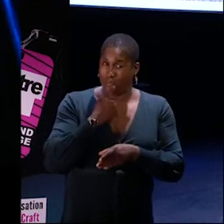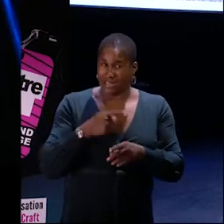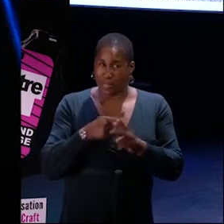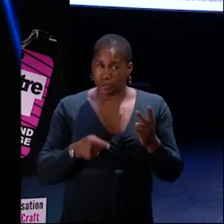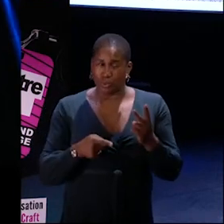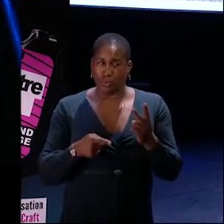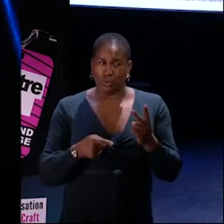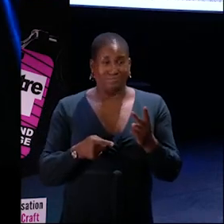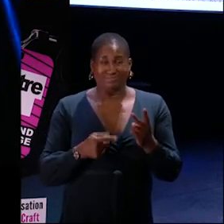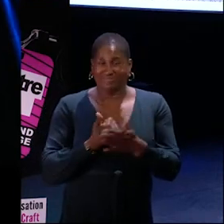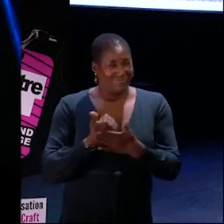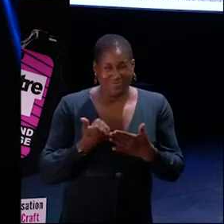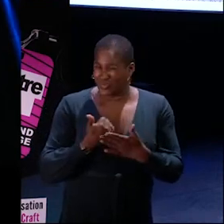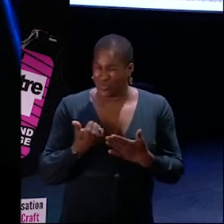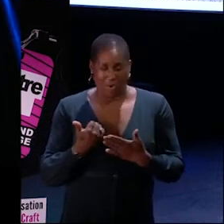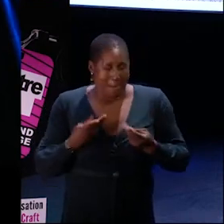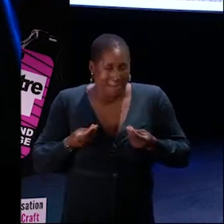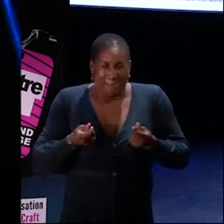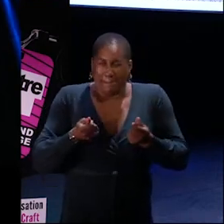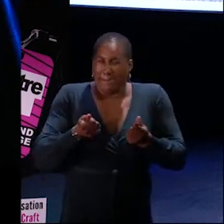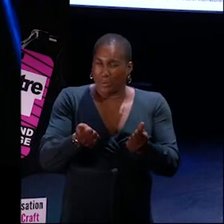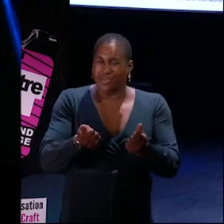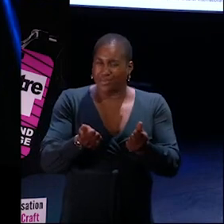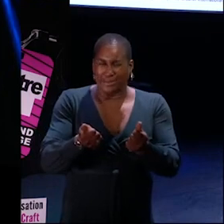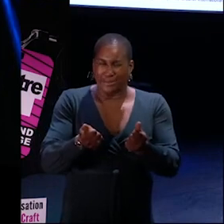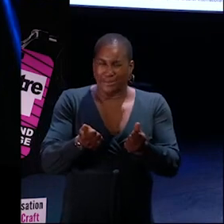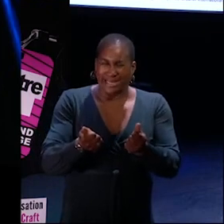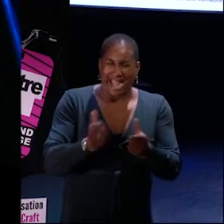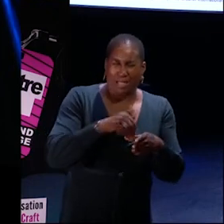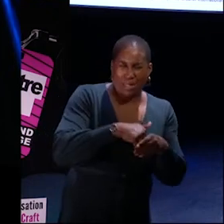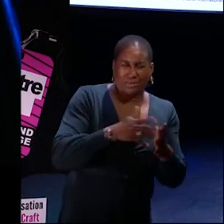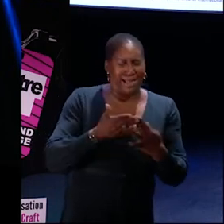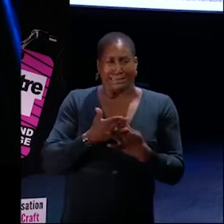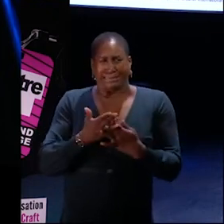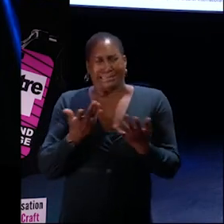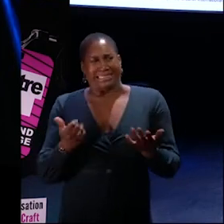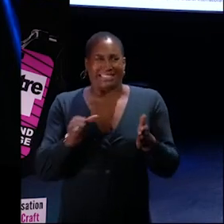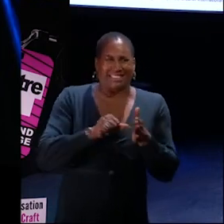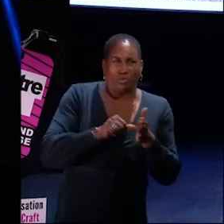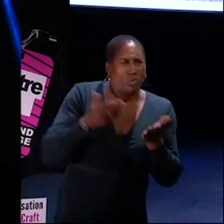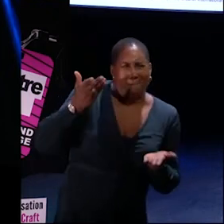don't always work super smoothly together. Again, it's that sort of double-edged sword, but